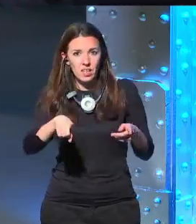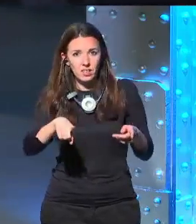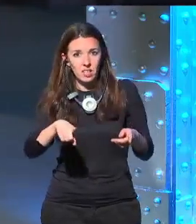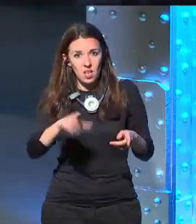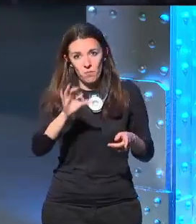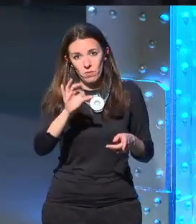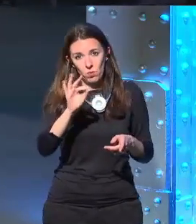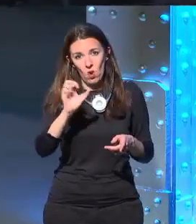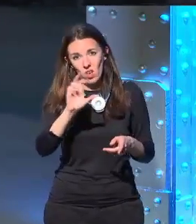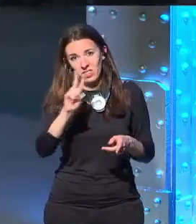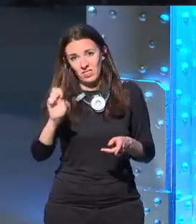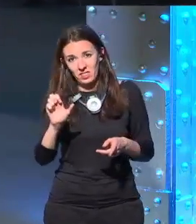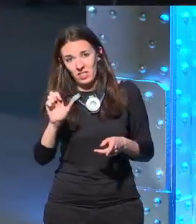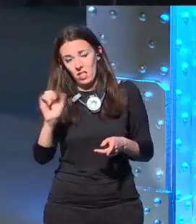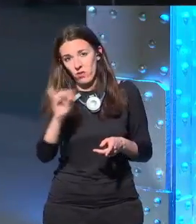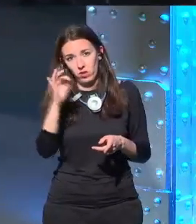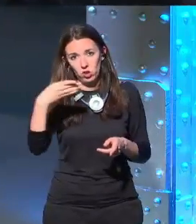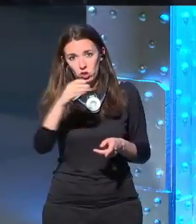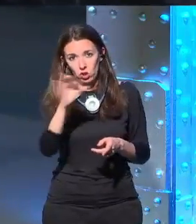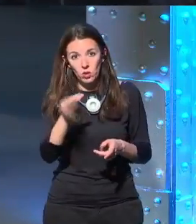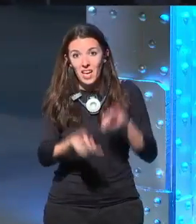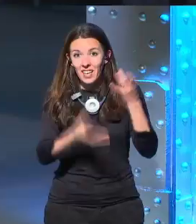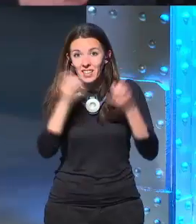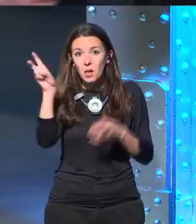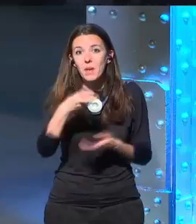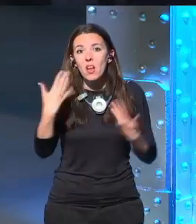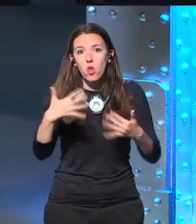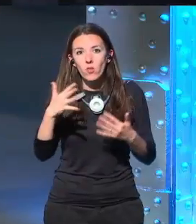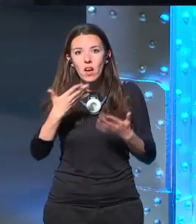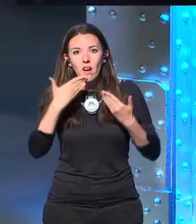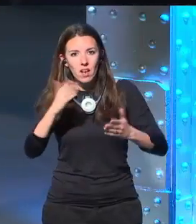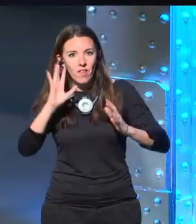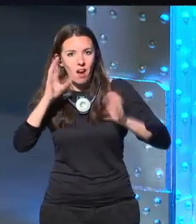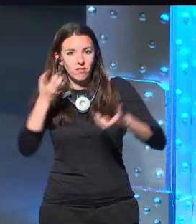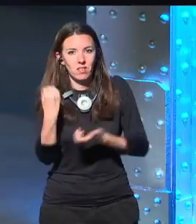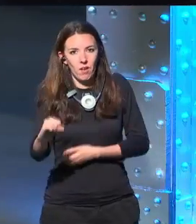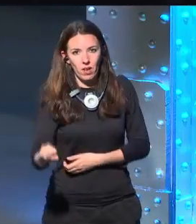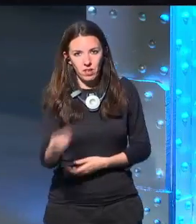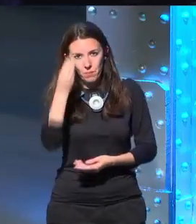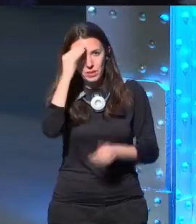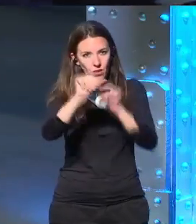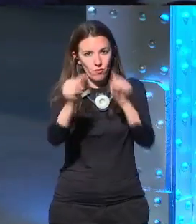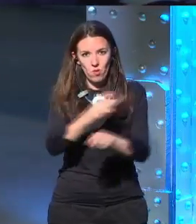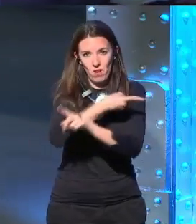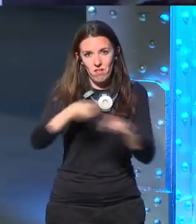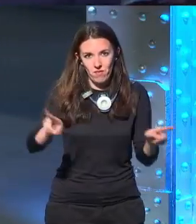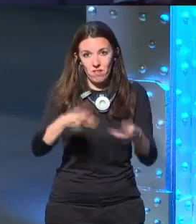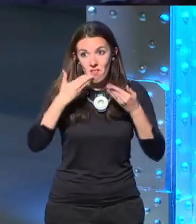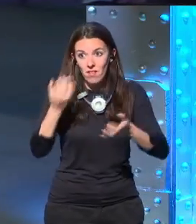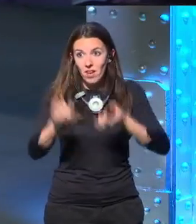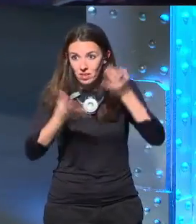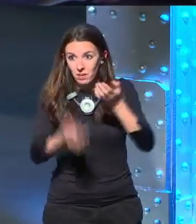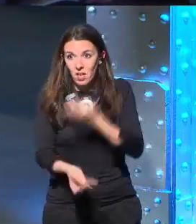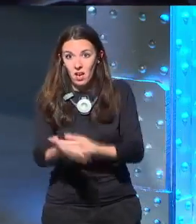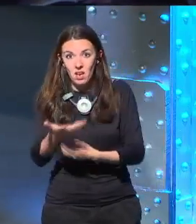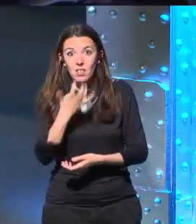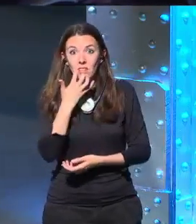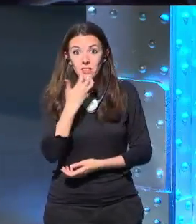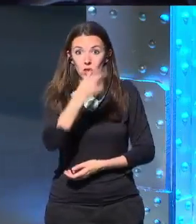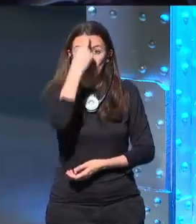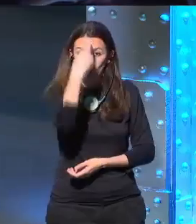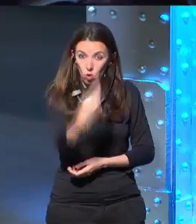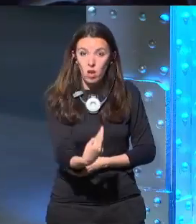the misfits, the round pegs in the square hole, the ones who think different. And if you're tolerant, or if you're willing